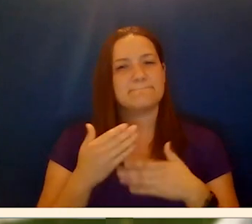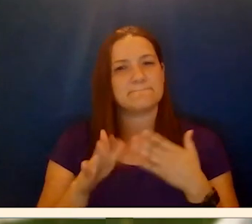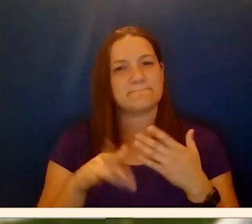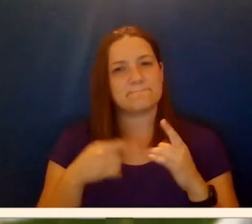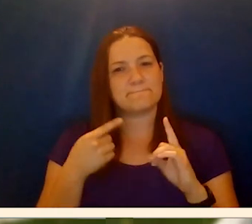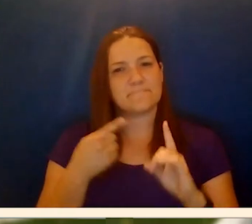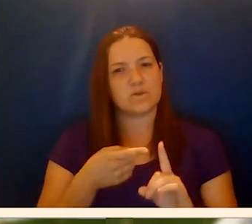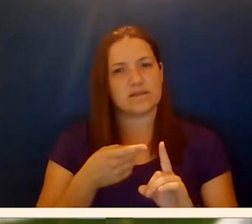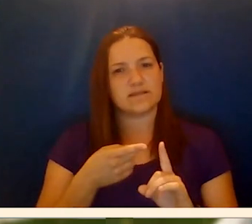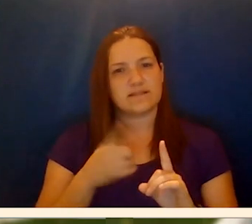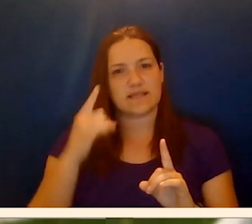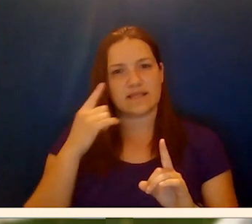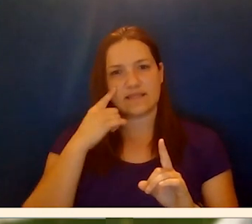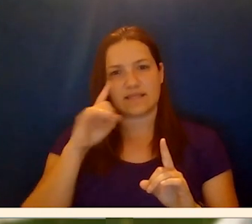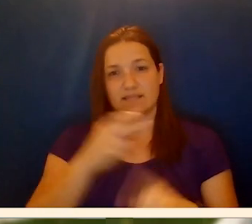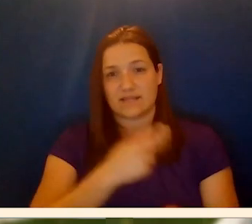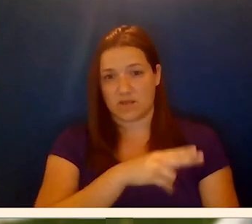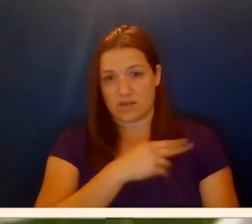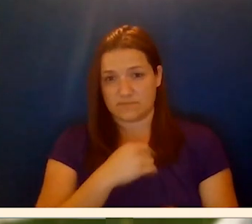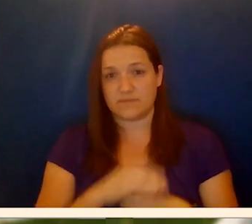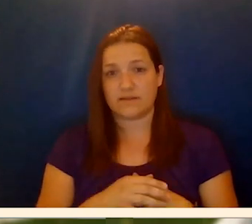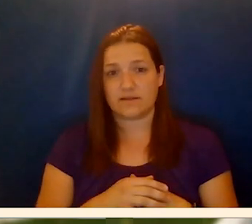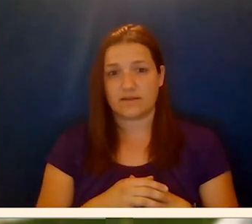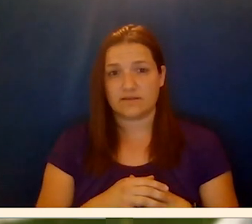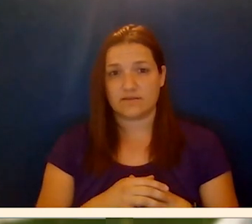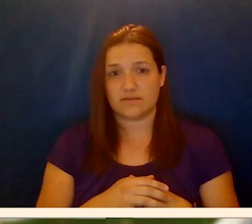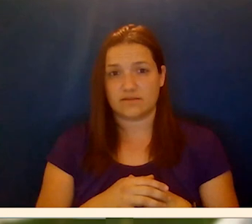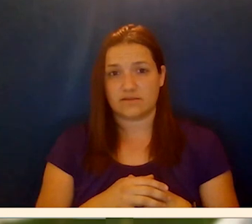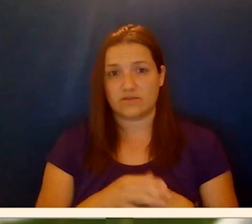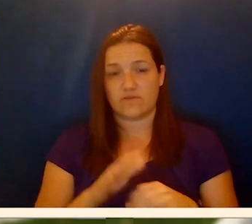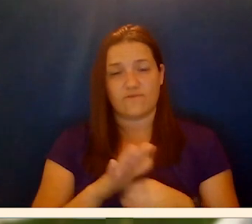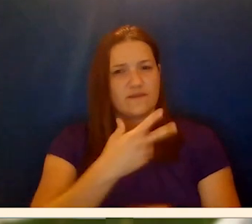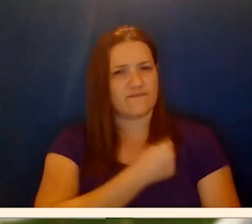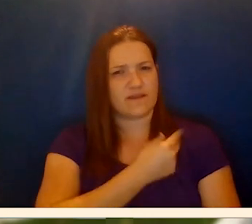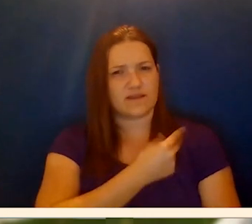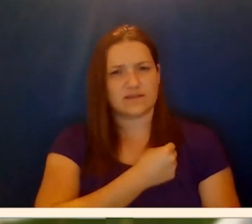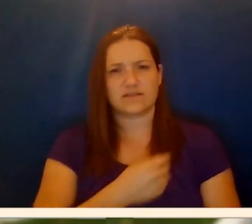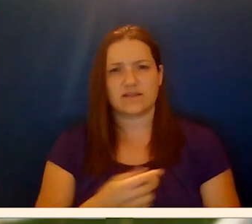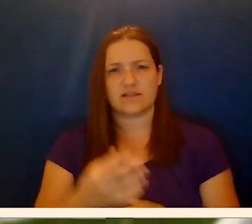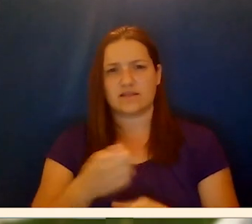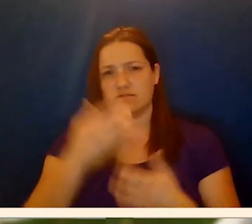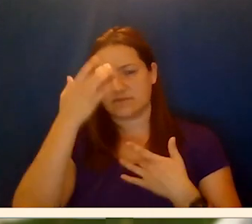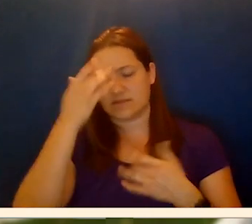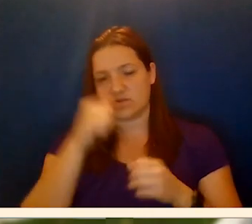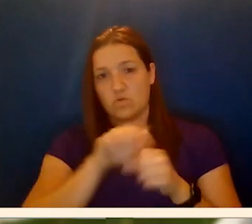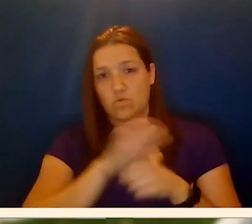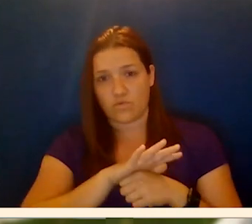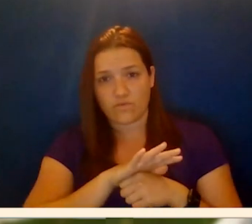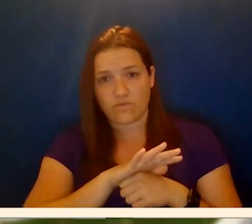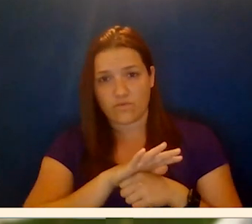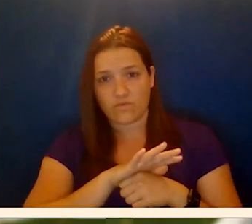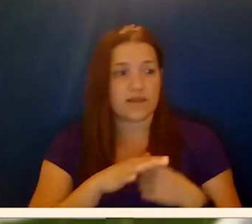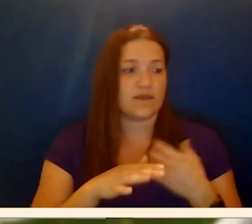hospitalized. They're fully vaccinated, they contracted COVID. You know, what might start out to be mild gets a